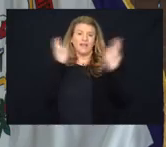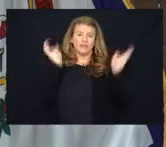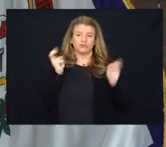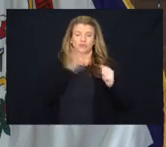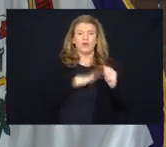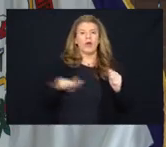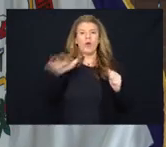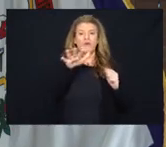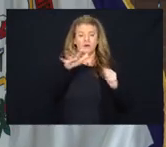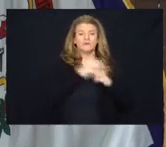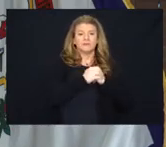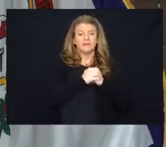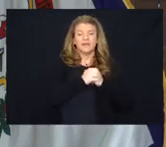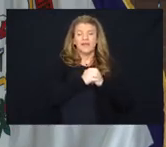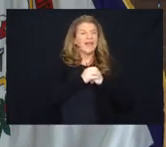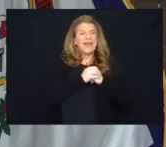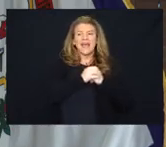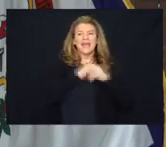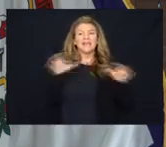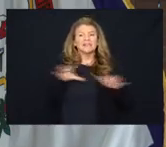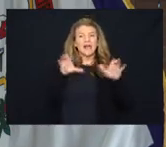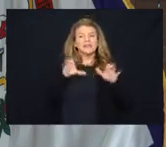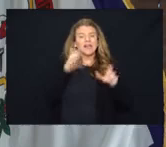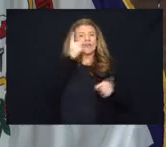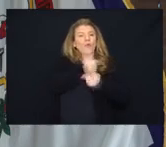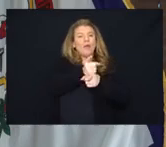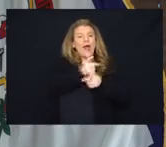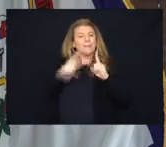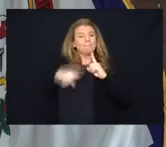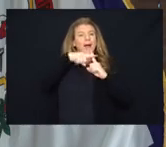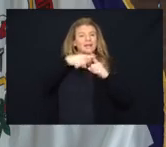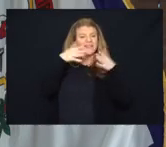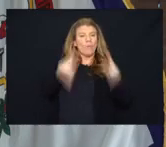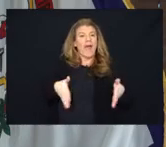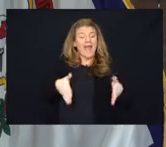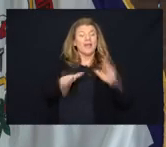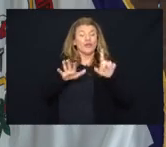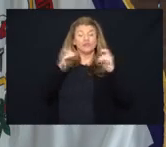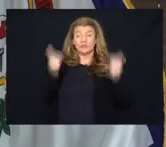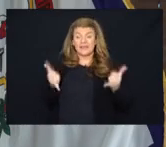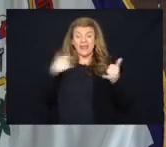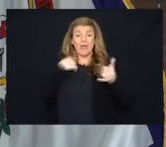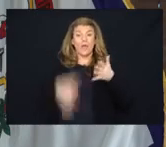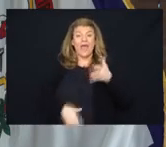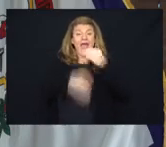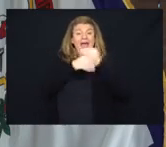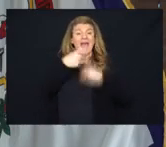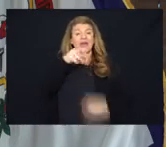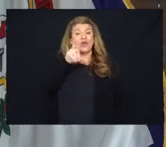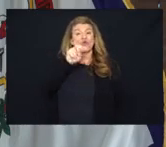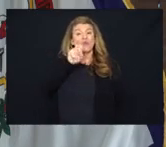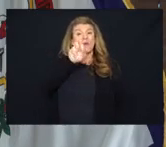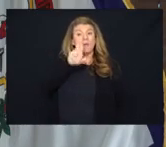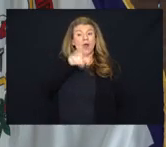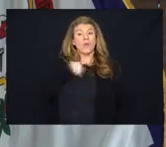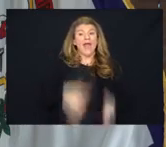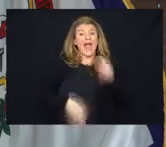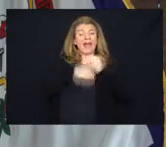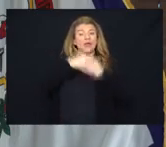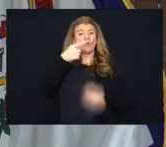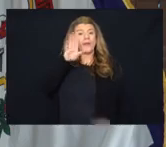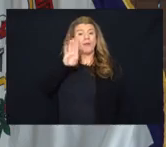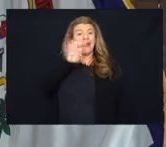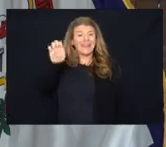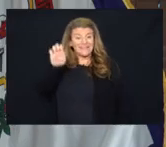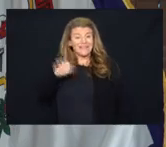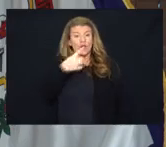our country. It does it in a positive type way. So today we added in Greenbrier County, we added Greenbrier East and